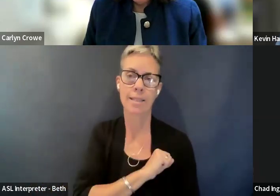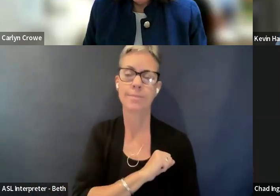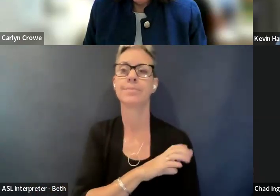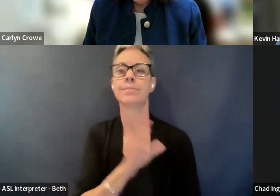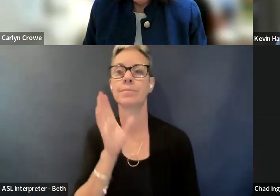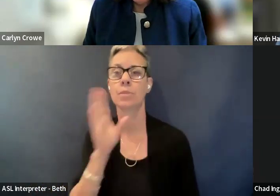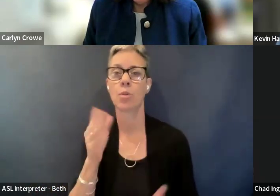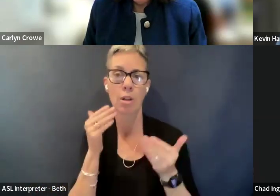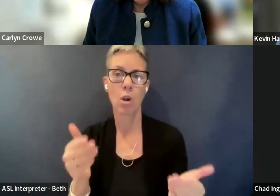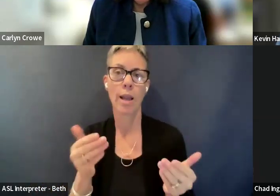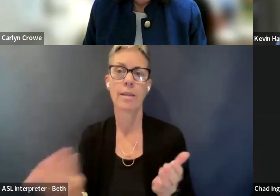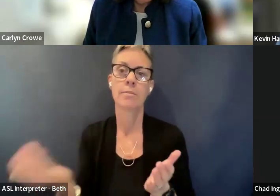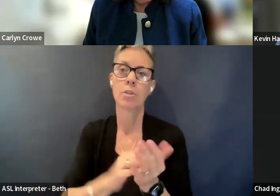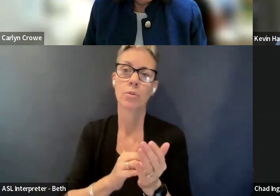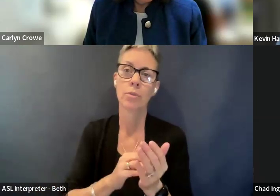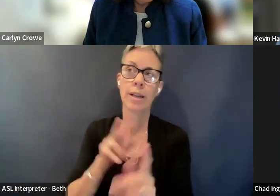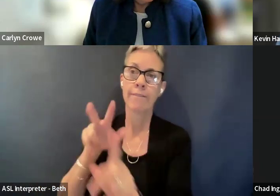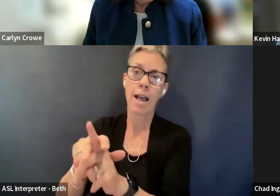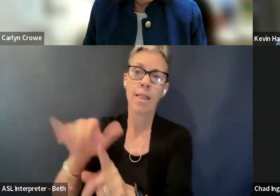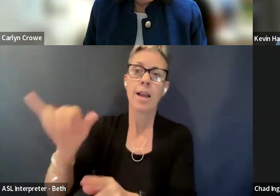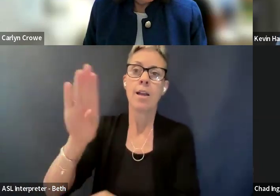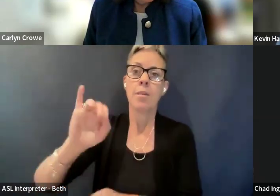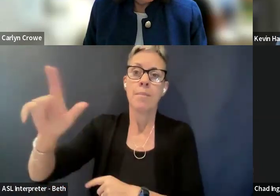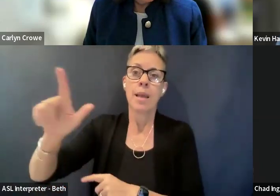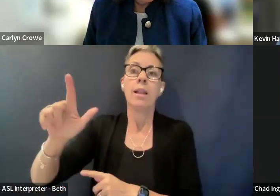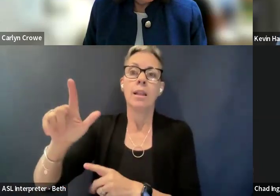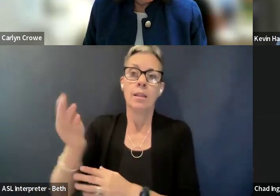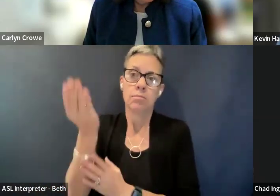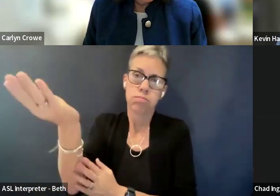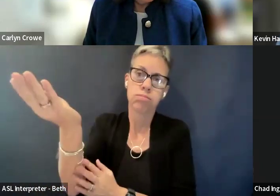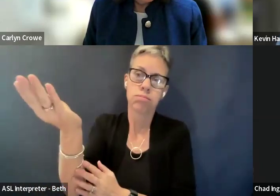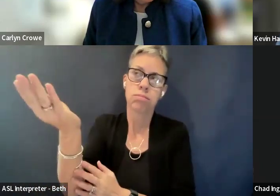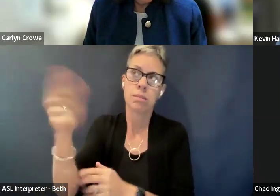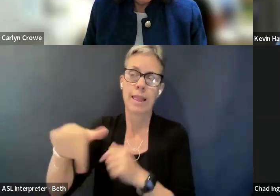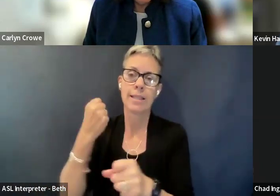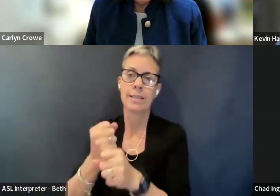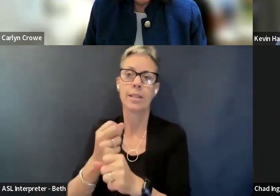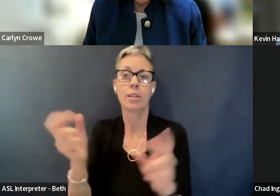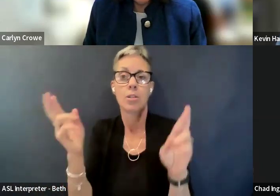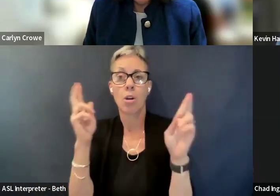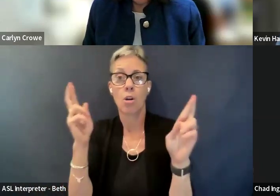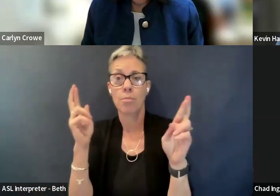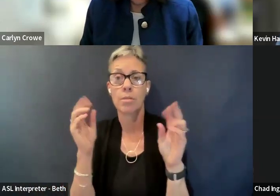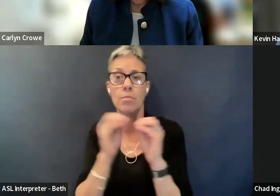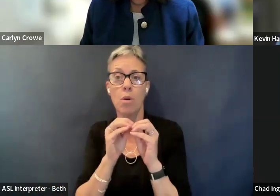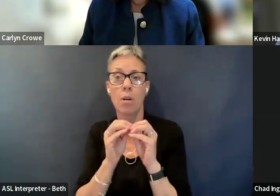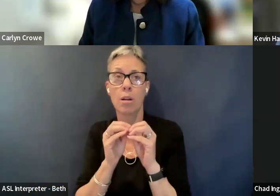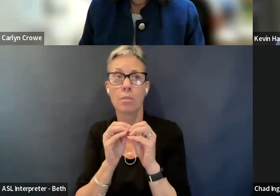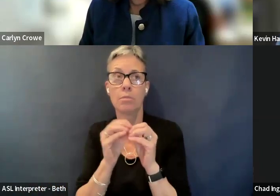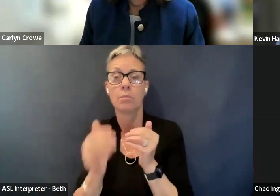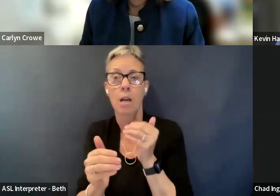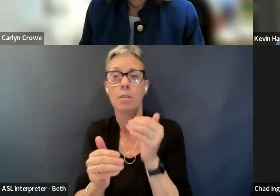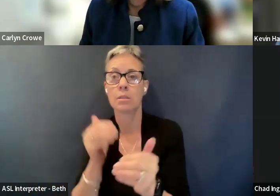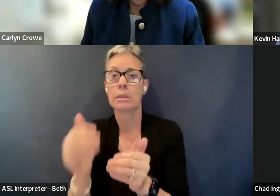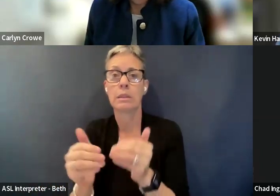and refiling that bill here this year and hope to make some more progress on it. And